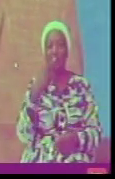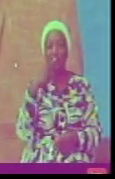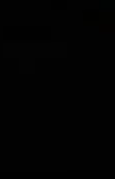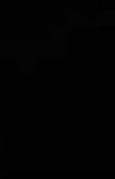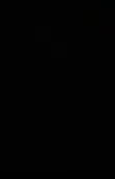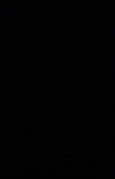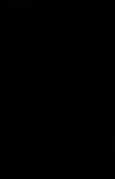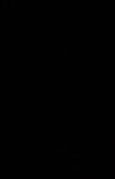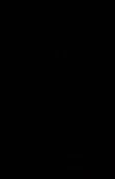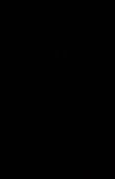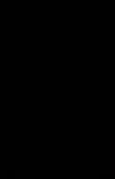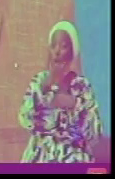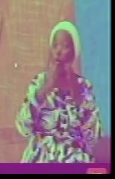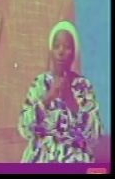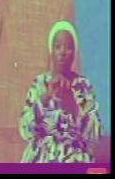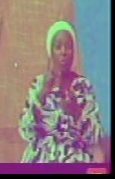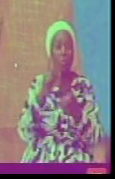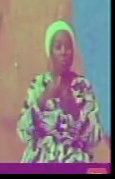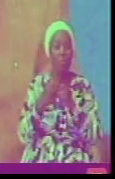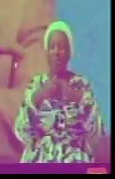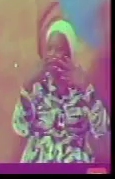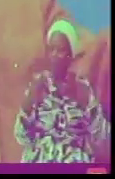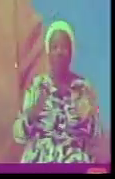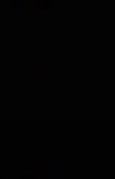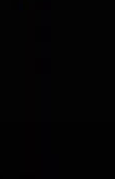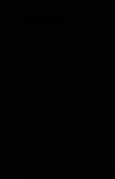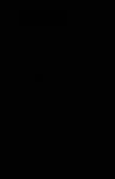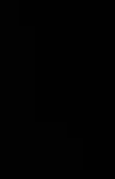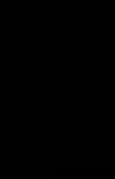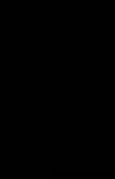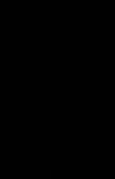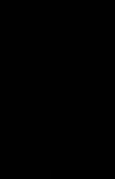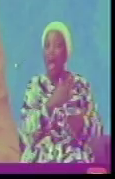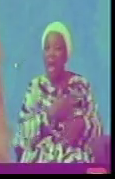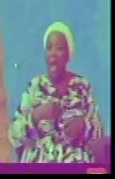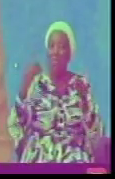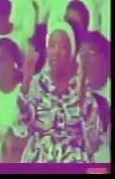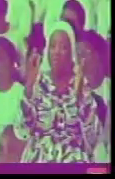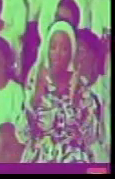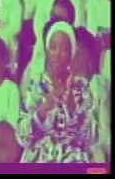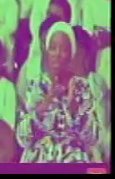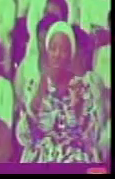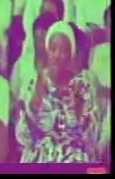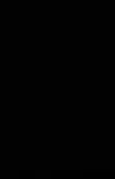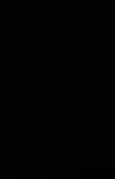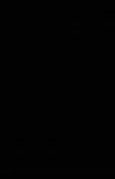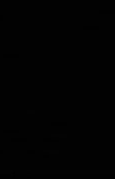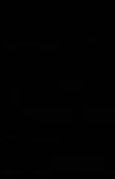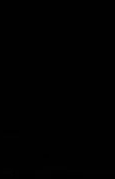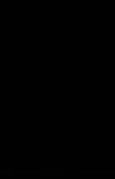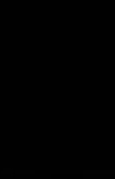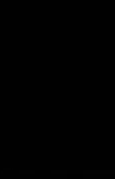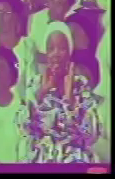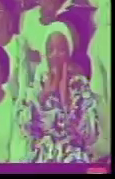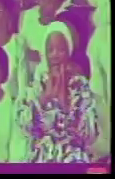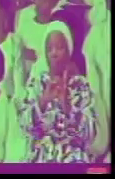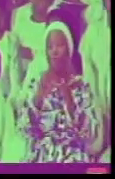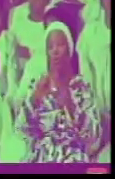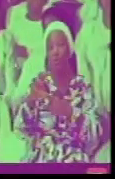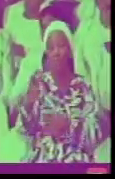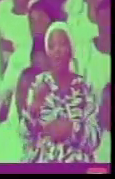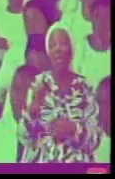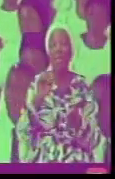lifted, brazen serpent, and then all your problems are over. And Jesus